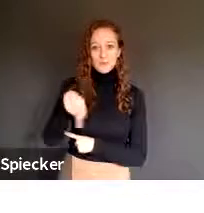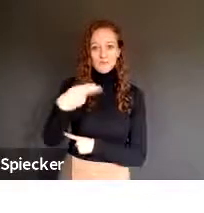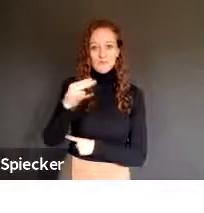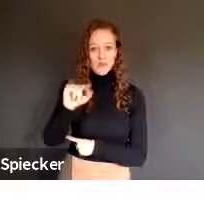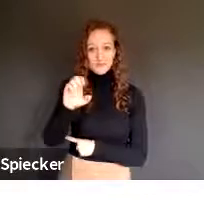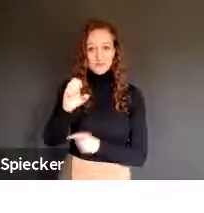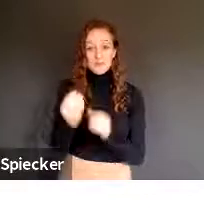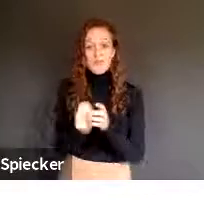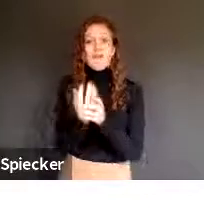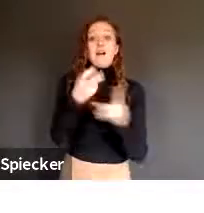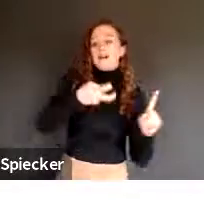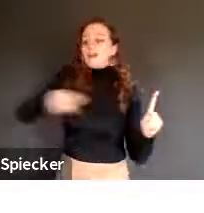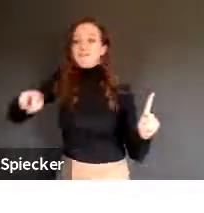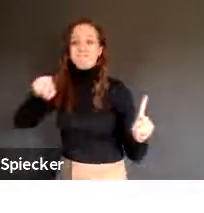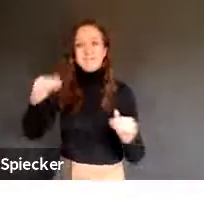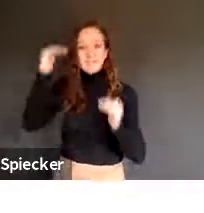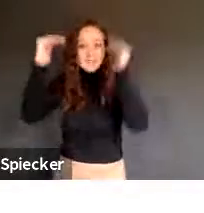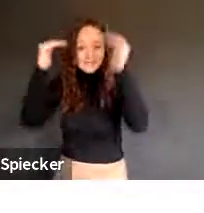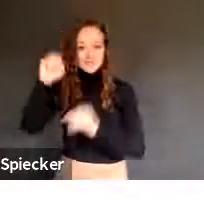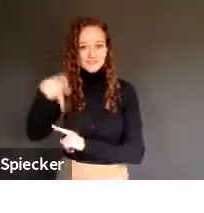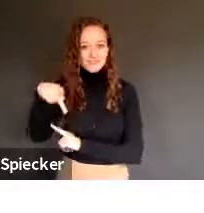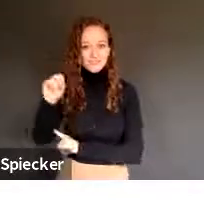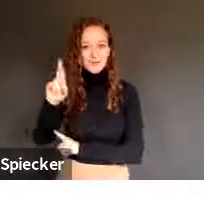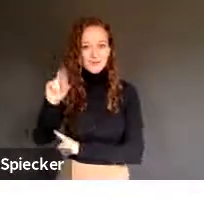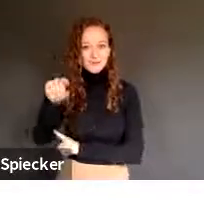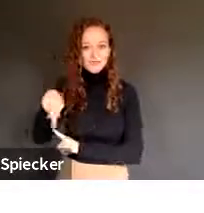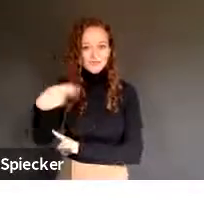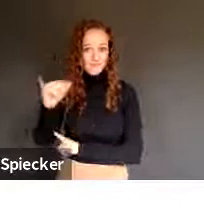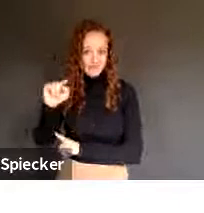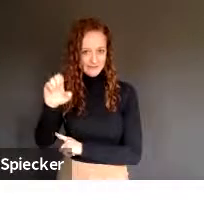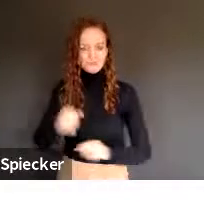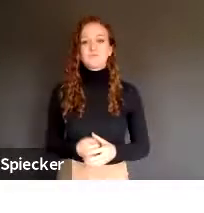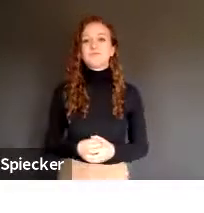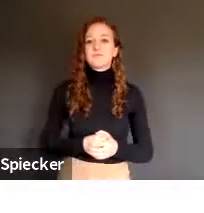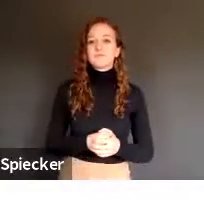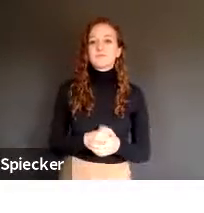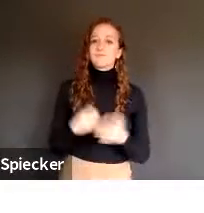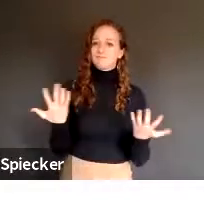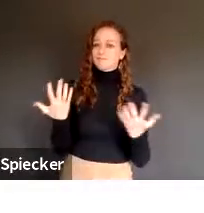into juvenile sporophytes, and finally growing into adult sporophytes.